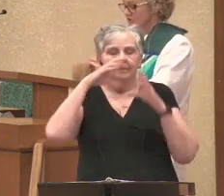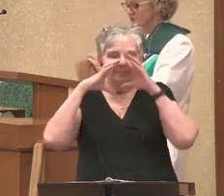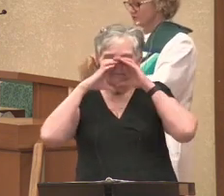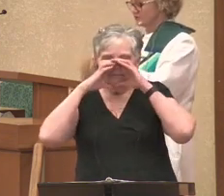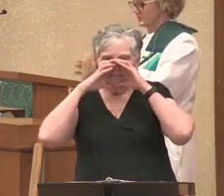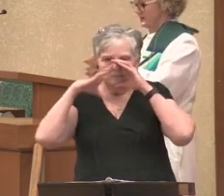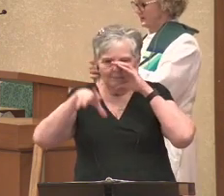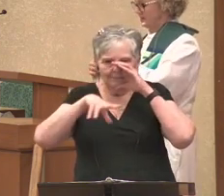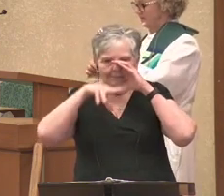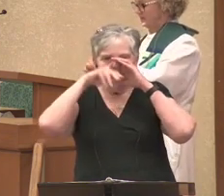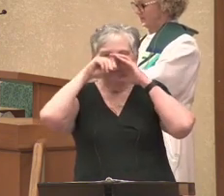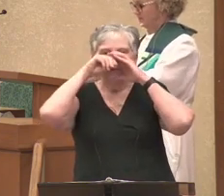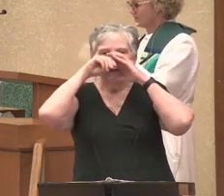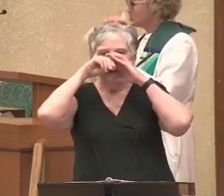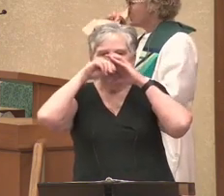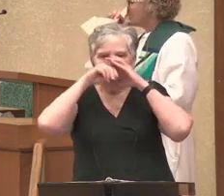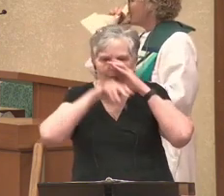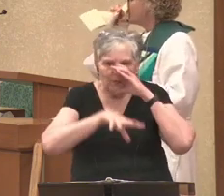all your guilt away,